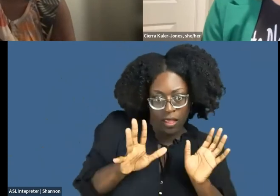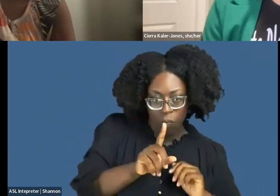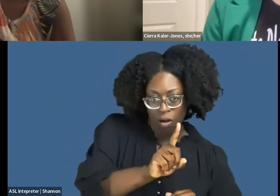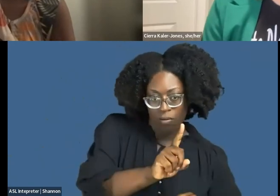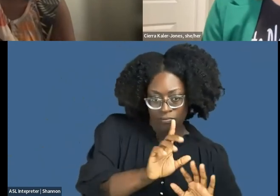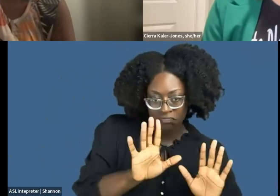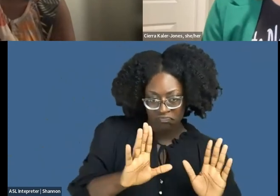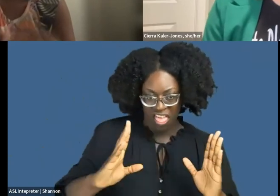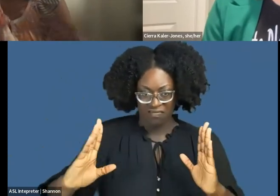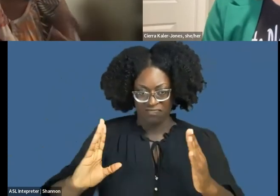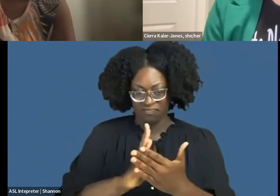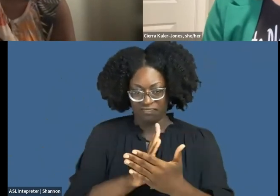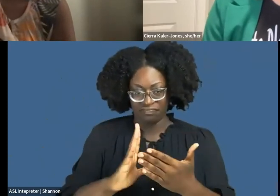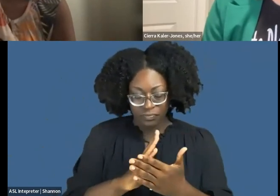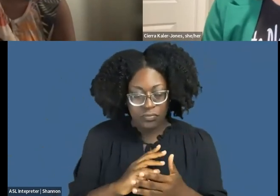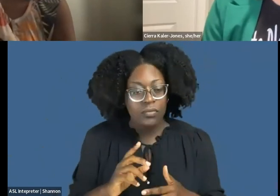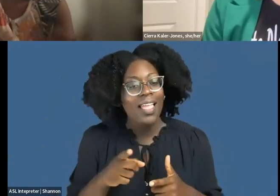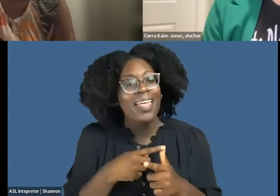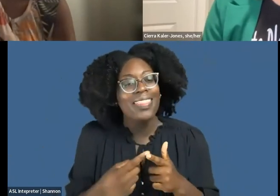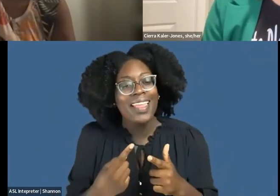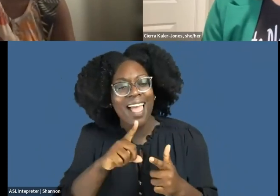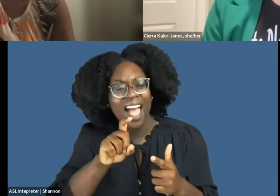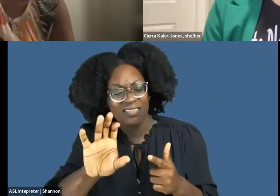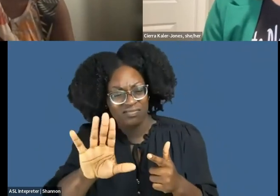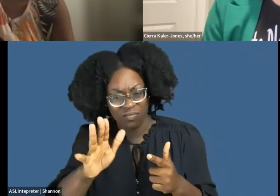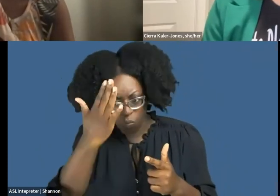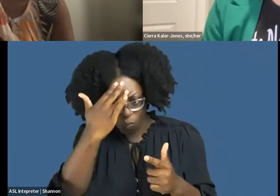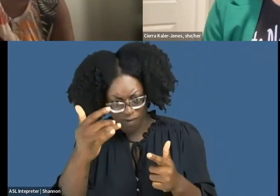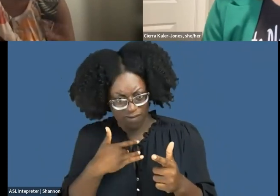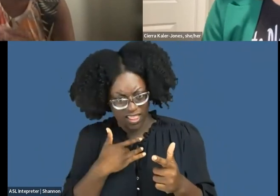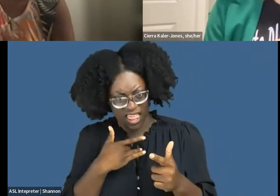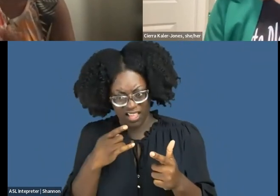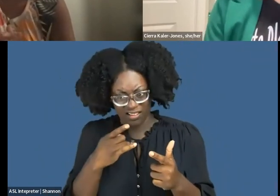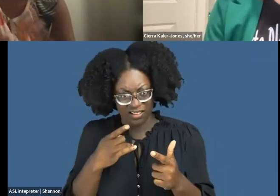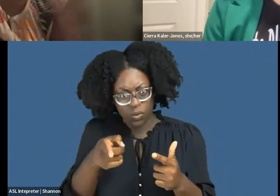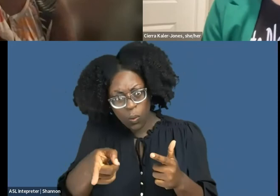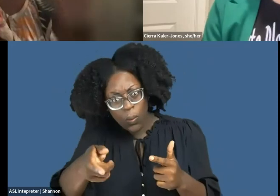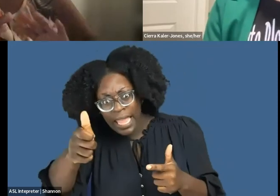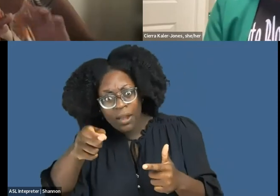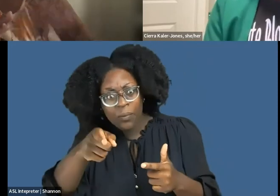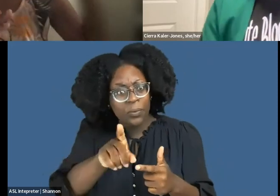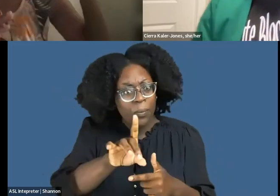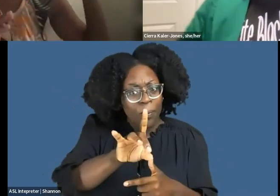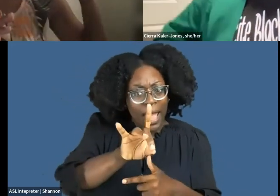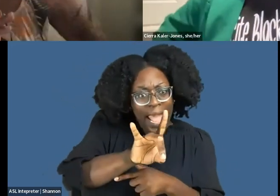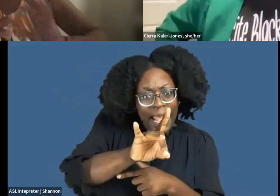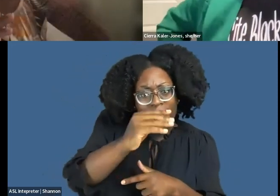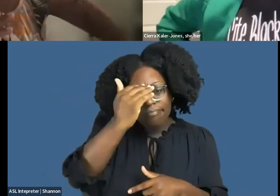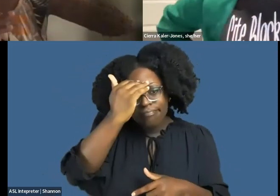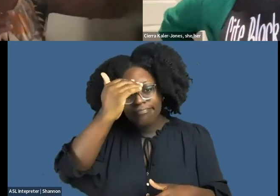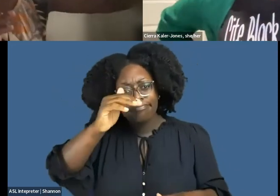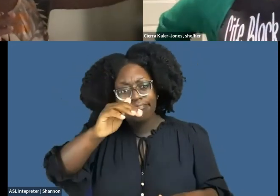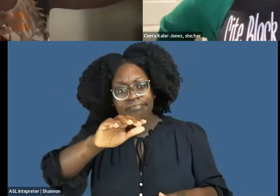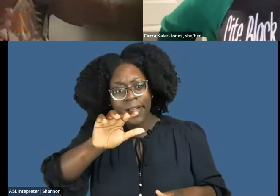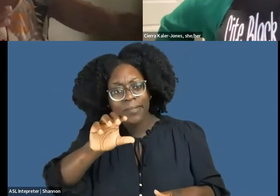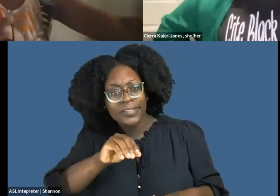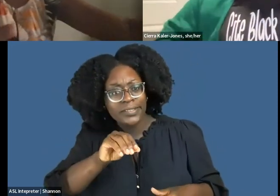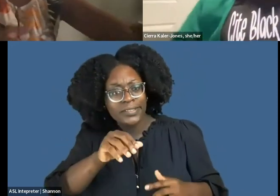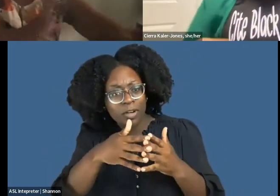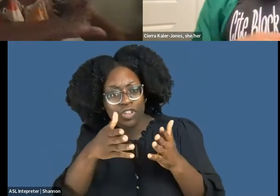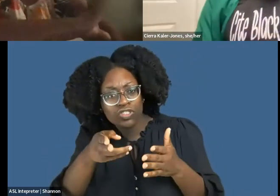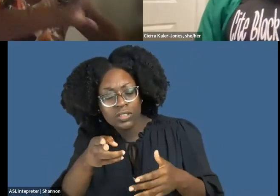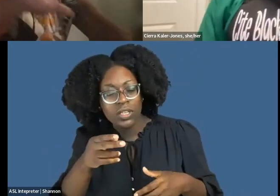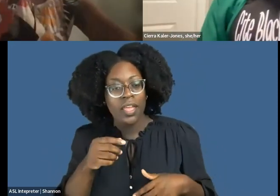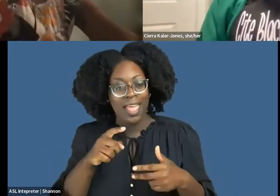from historically. And then kind of 3, what do they think would solve that? Then we go from, we're talking like the